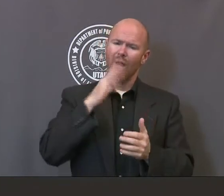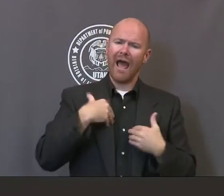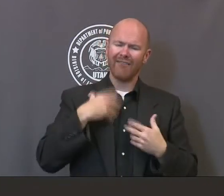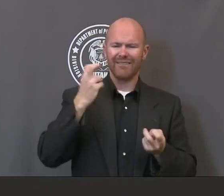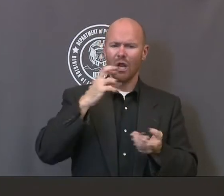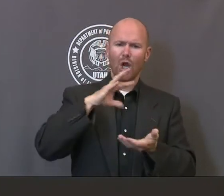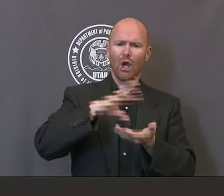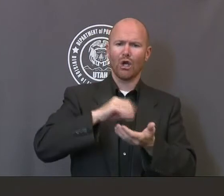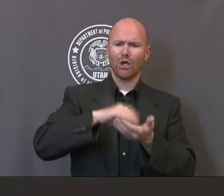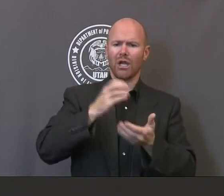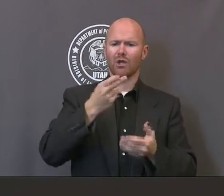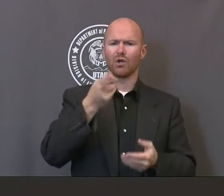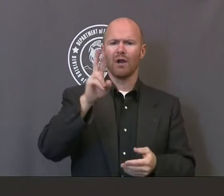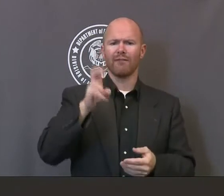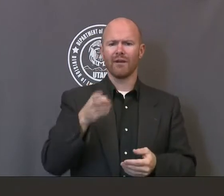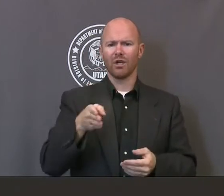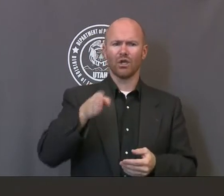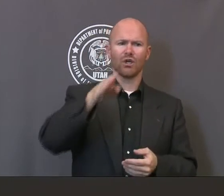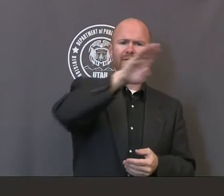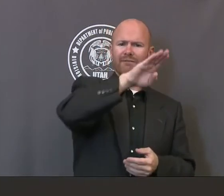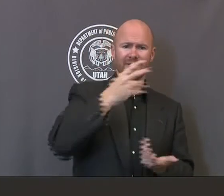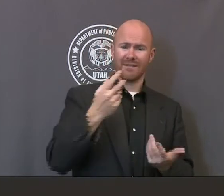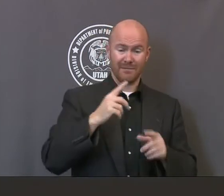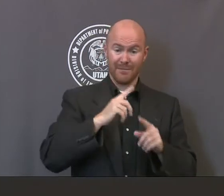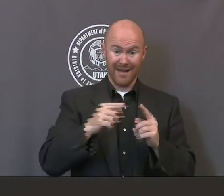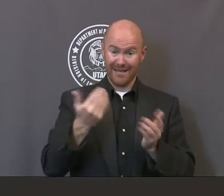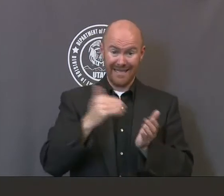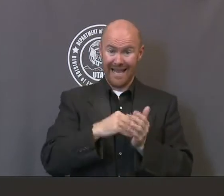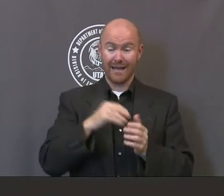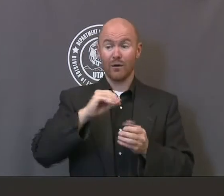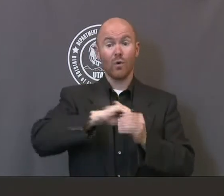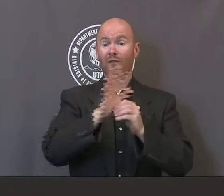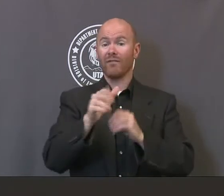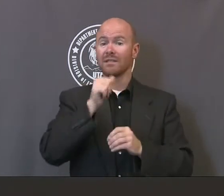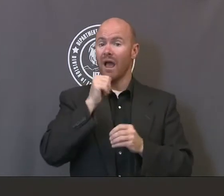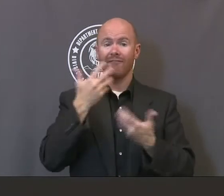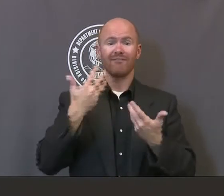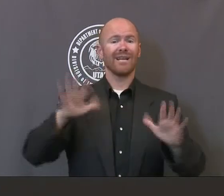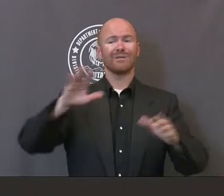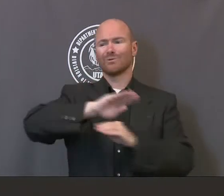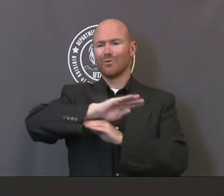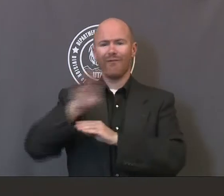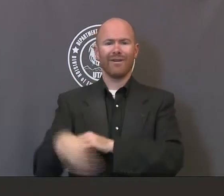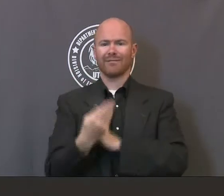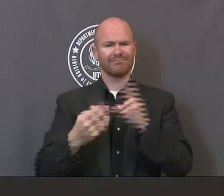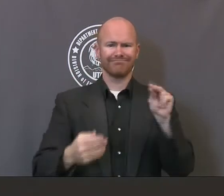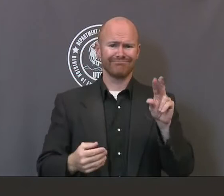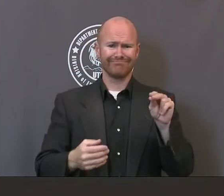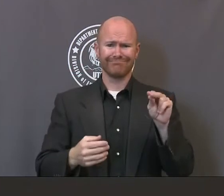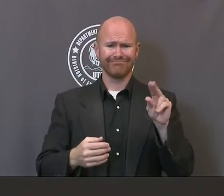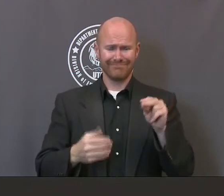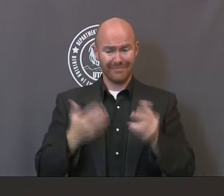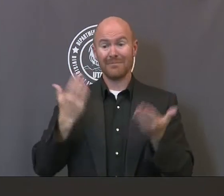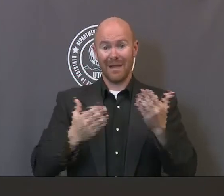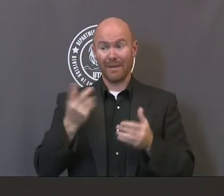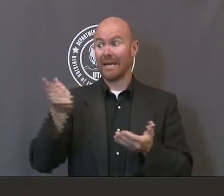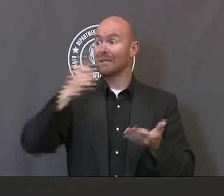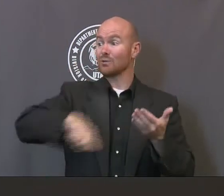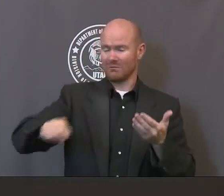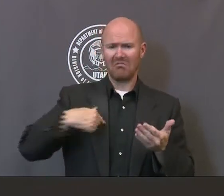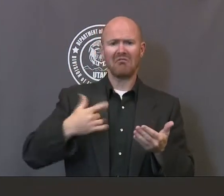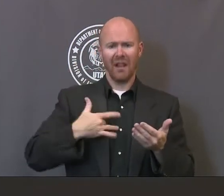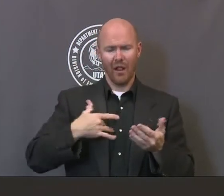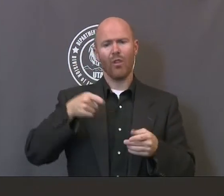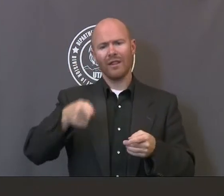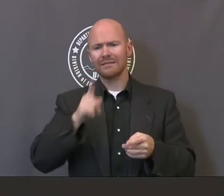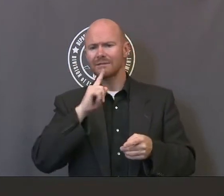but this is not going to end overnight. We'll have probably some suggestions of ways to improve it. This is certainly